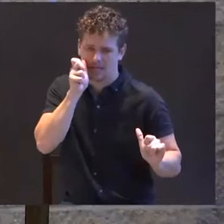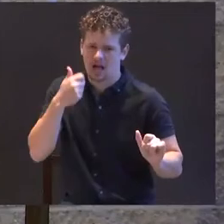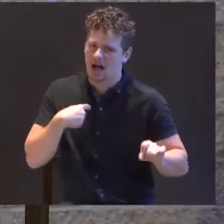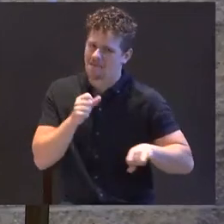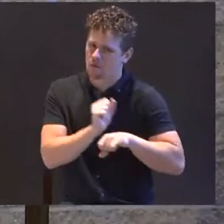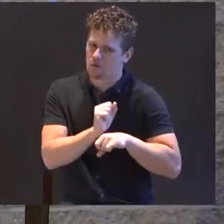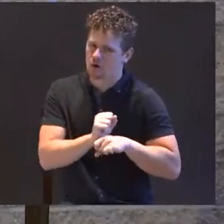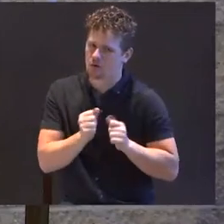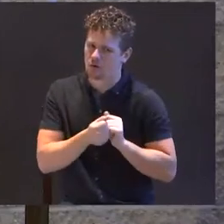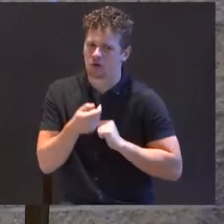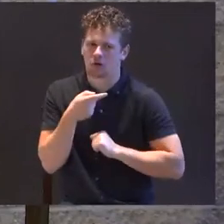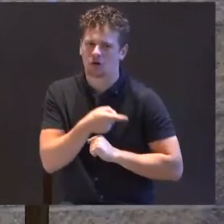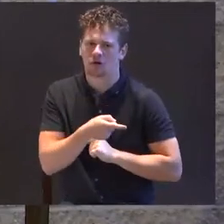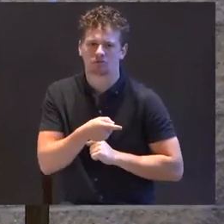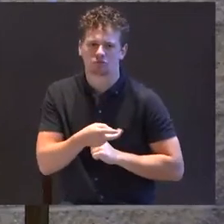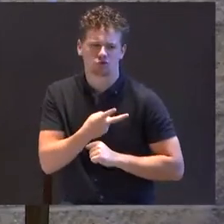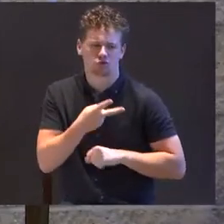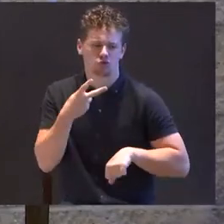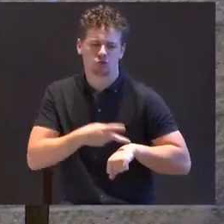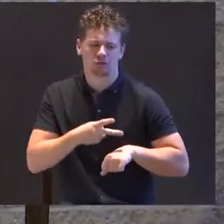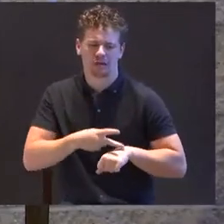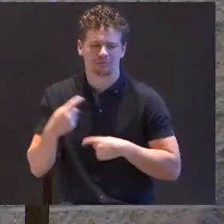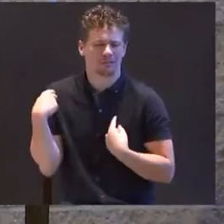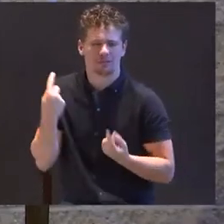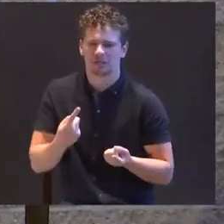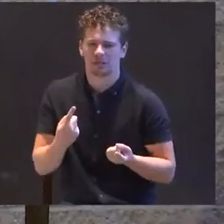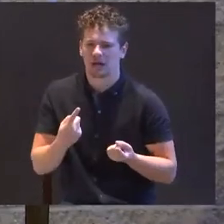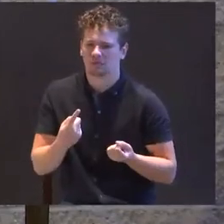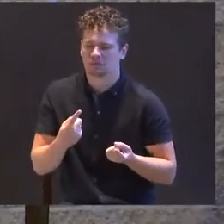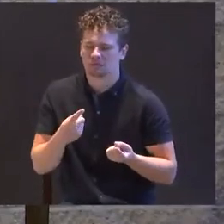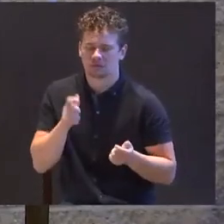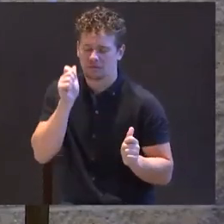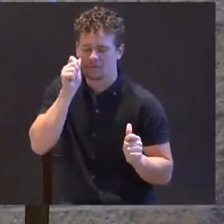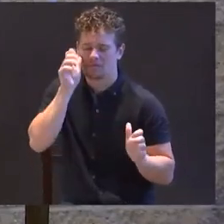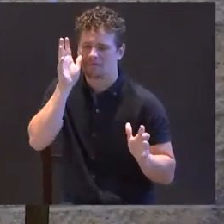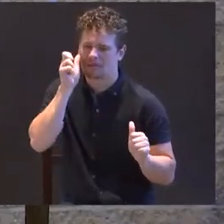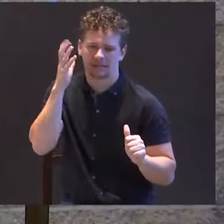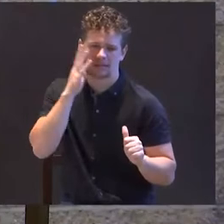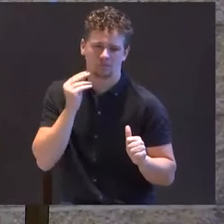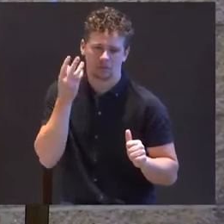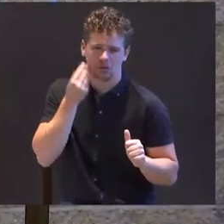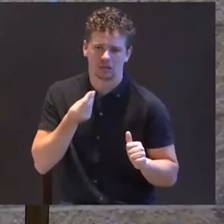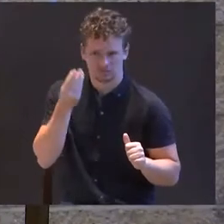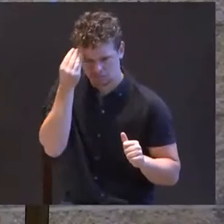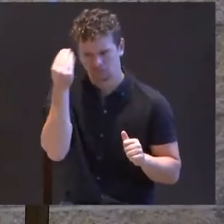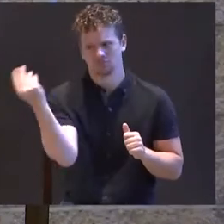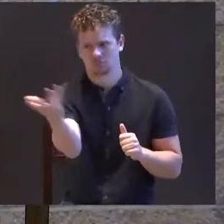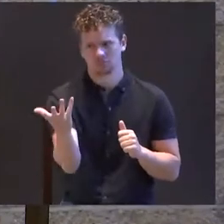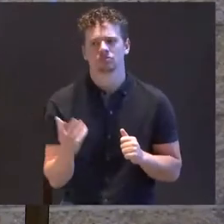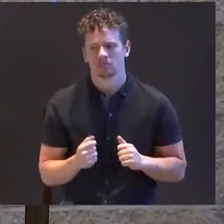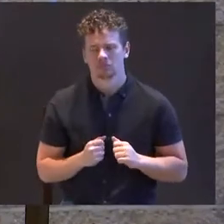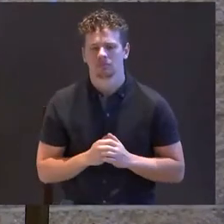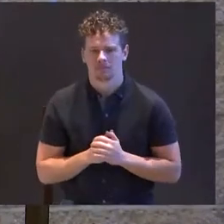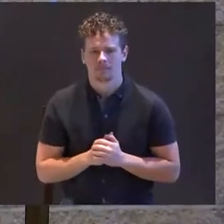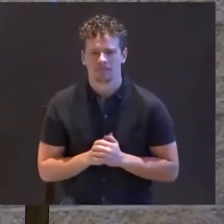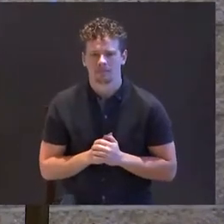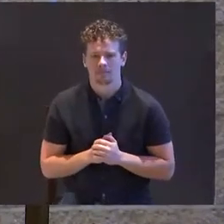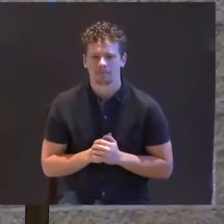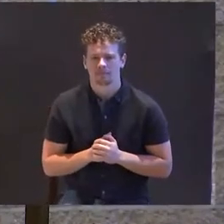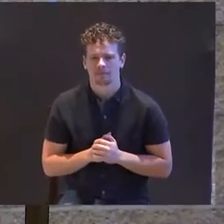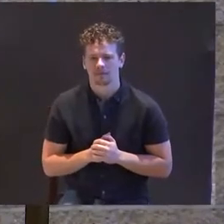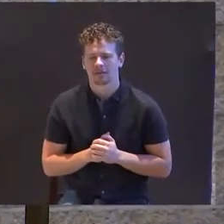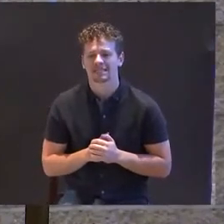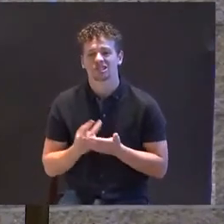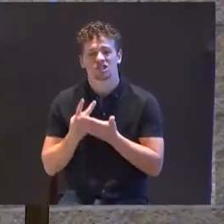tell you, you won't regret the experience. In 2 weeks, Sunday afternoon, the 25th, Coffee, Tea, and